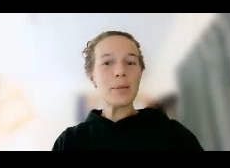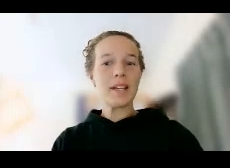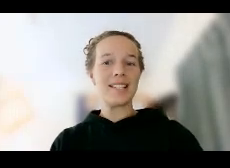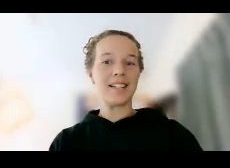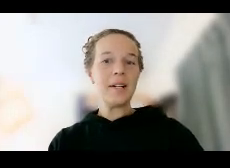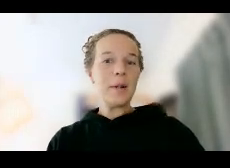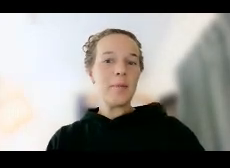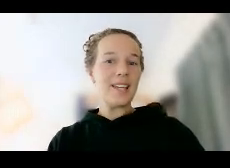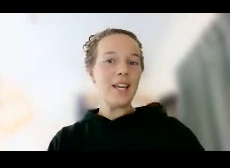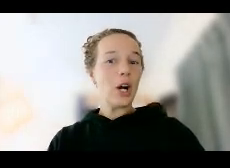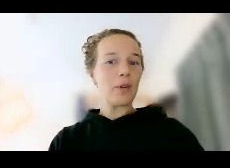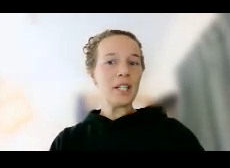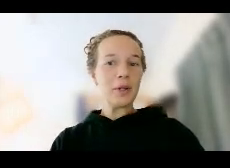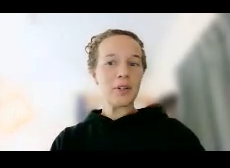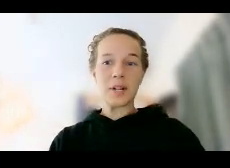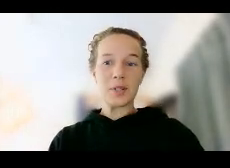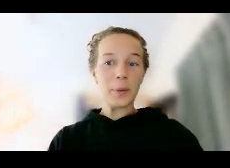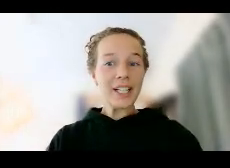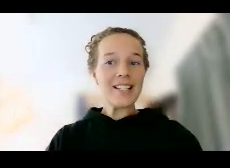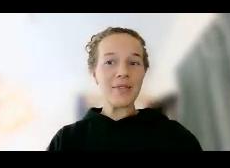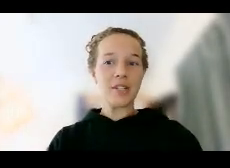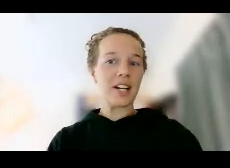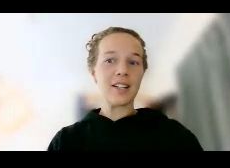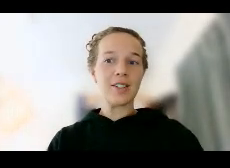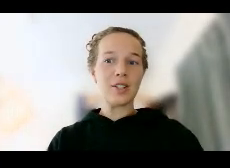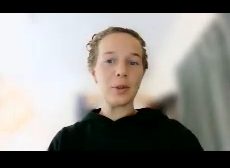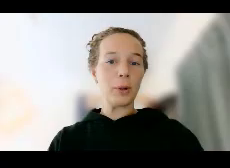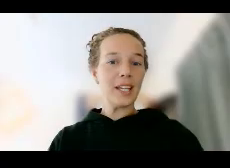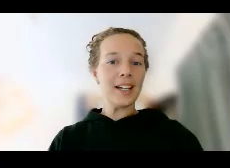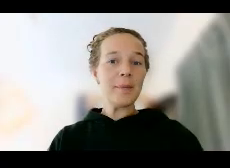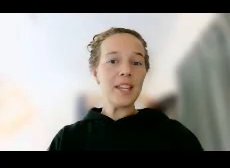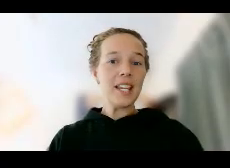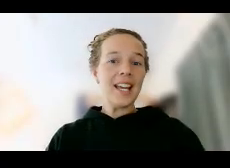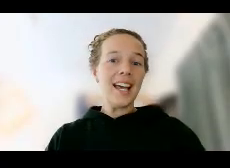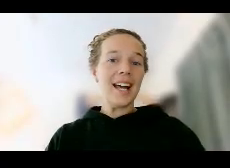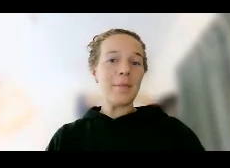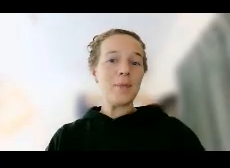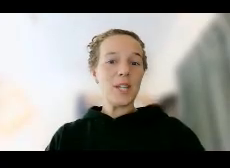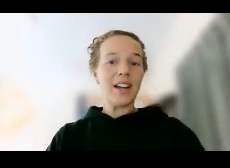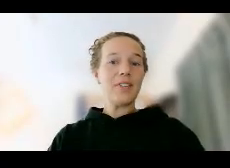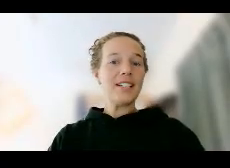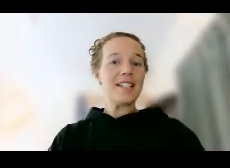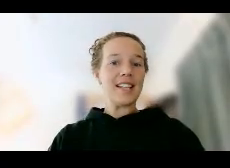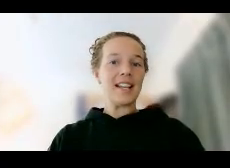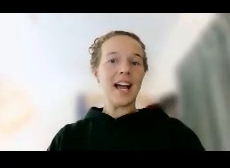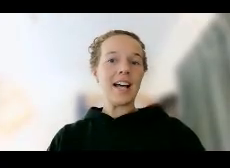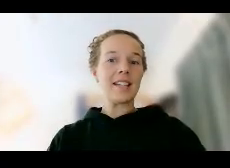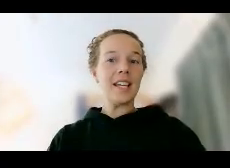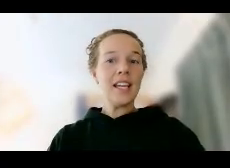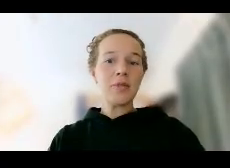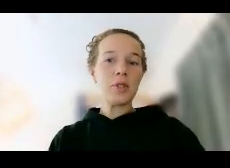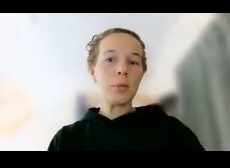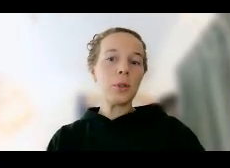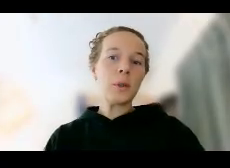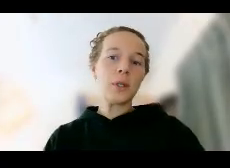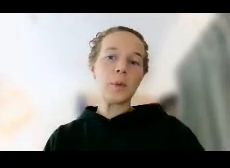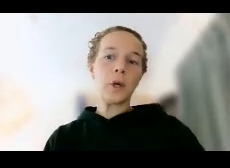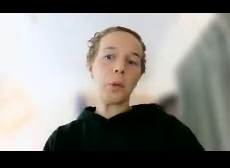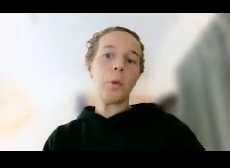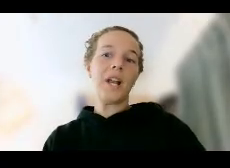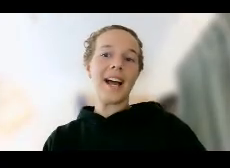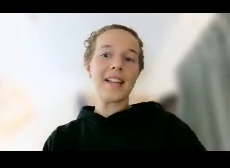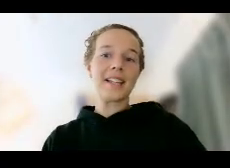Yeah, which is amazing. We already know restoration works, and we're starting to do it more here. So yeah, it feels less like asking if we should be